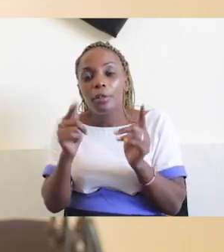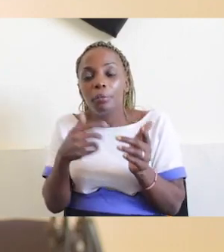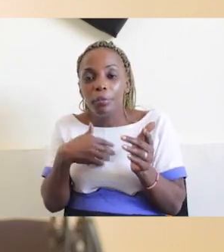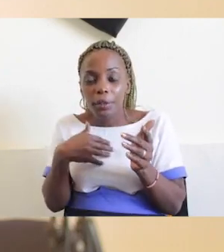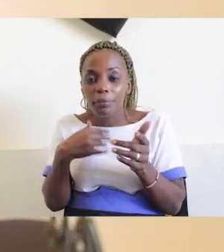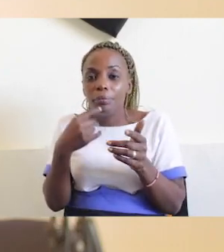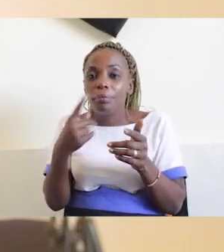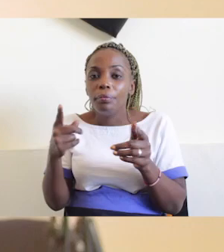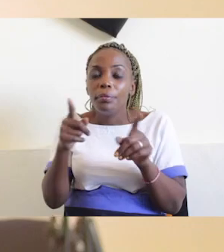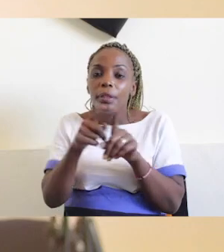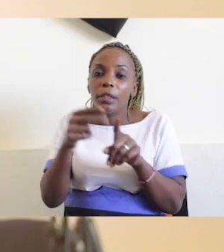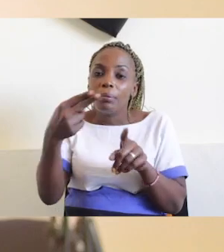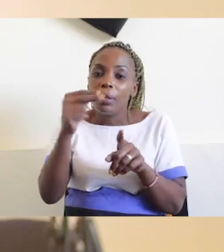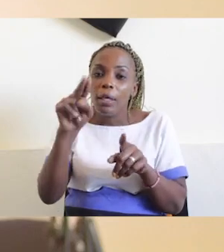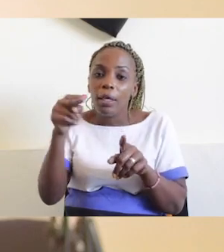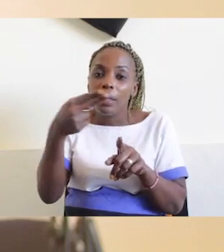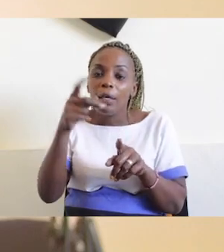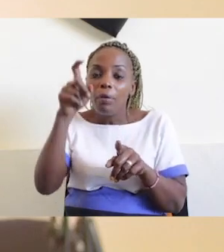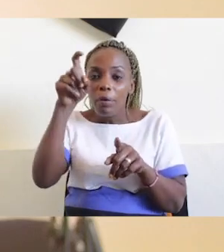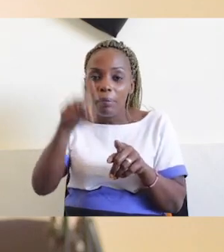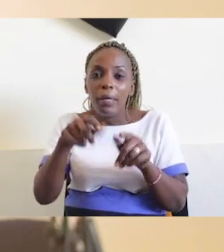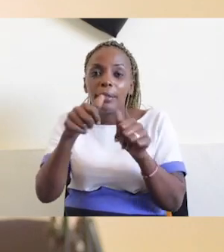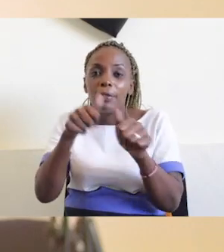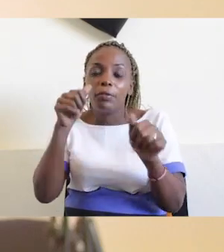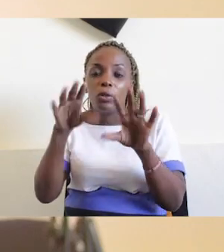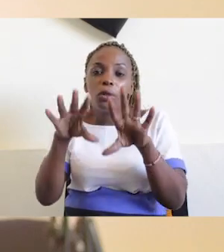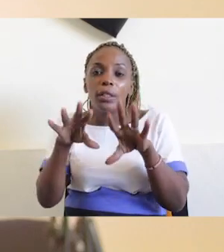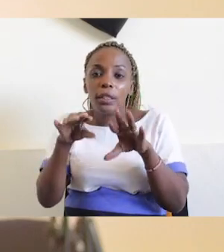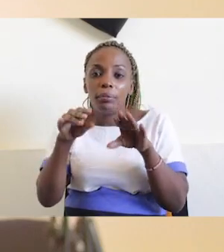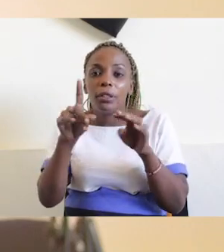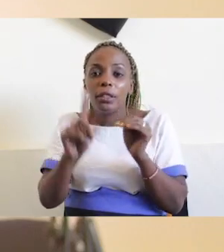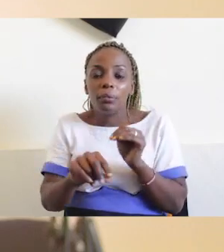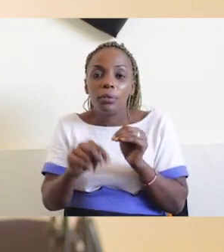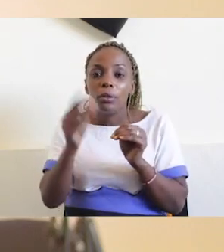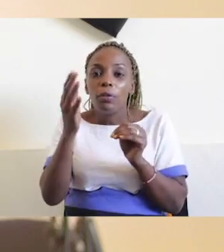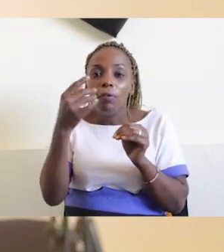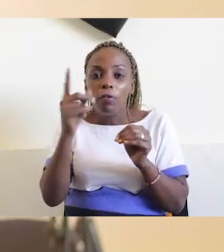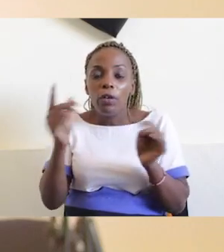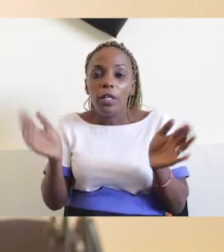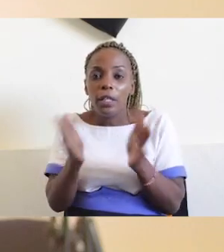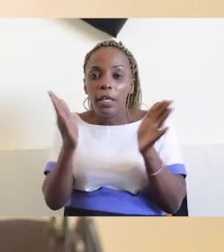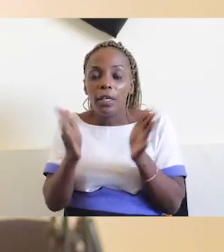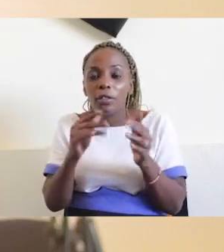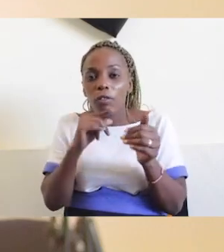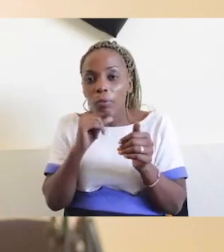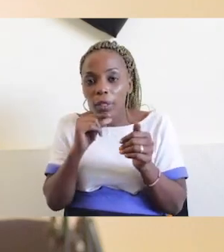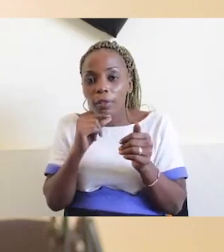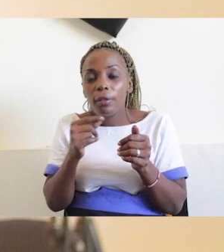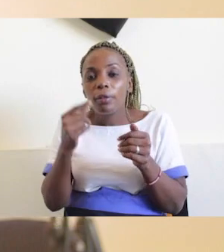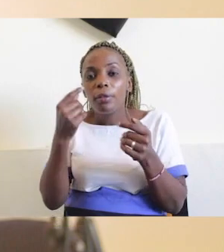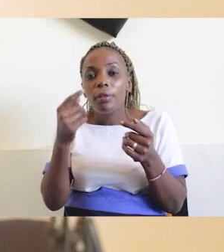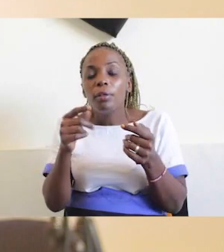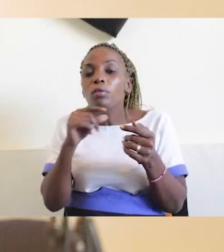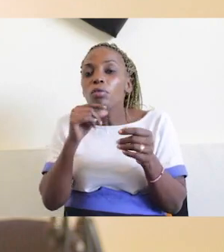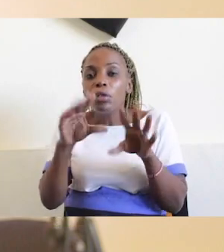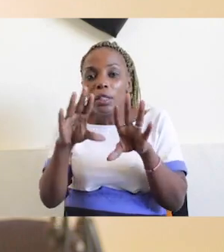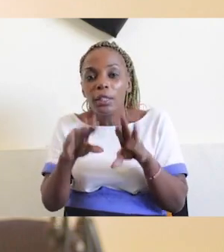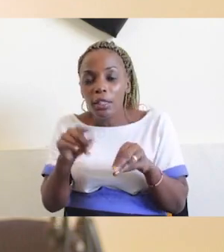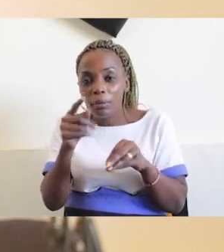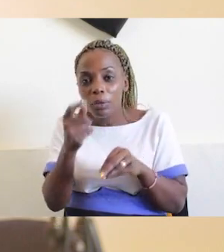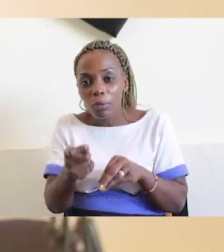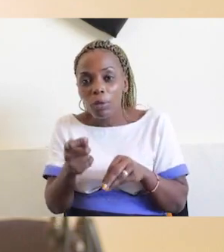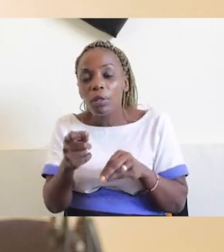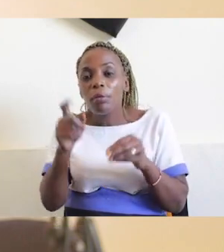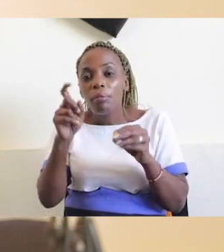say, like Hannah, we need to refuse to settle for the encouragement of men, to settle for less. We need